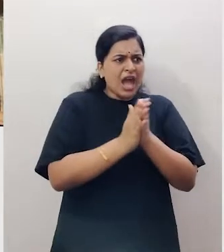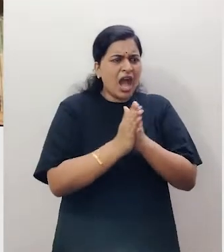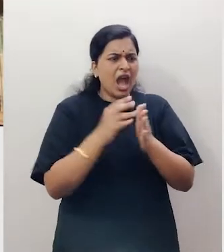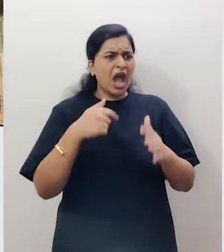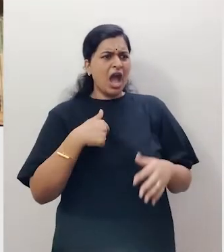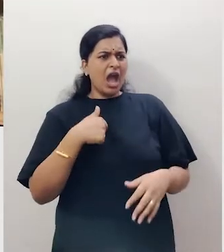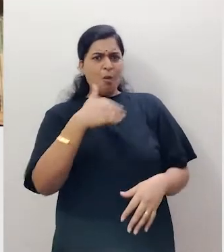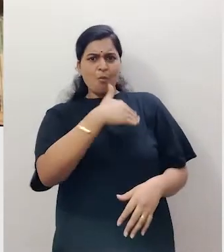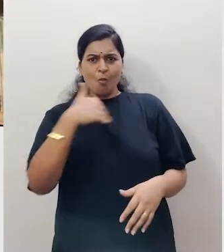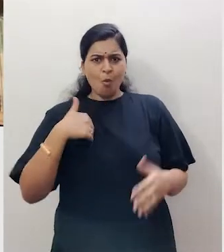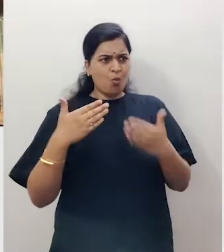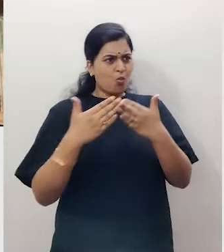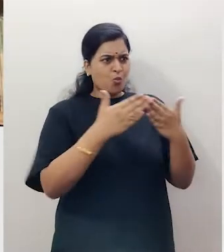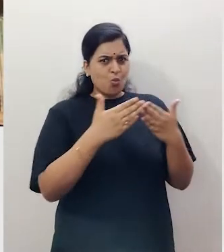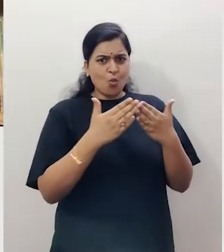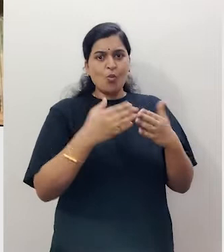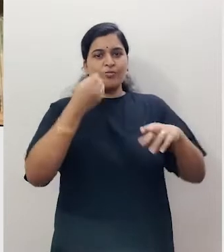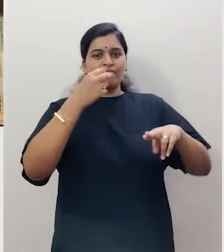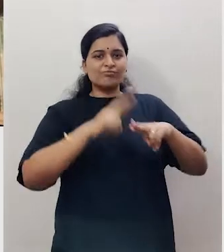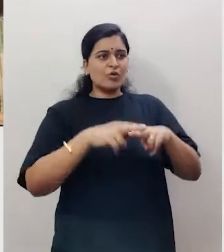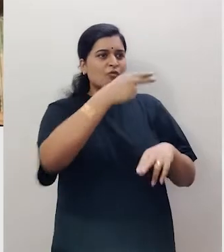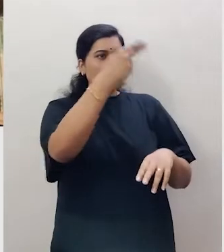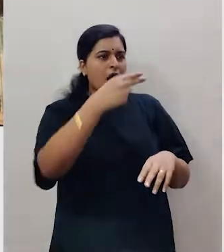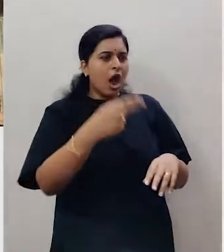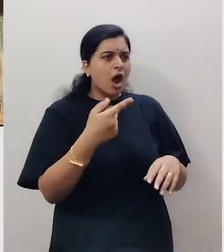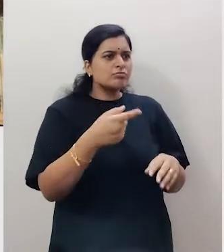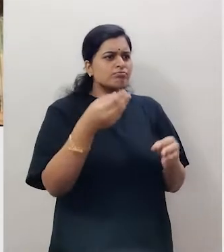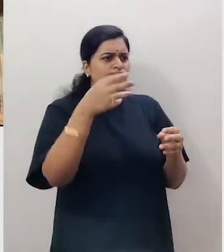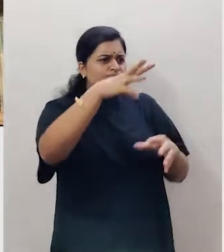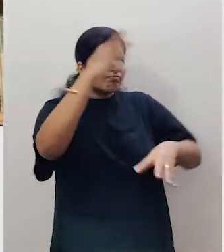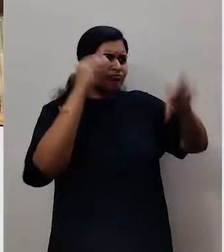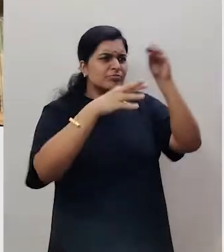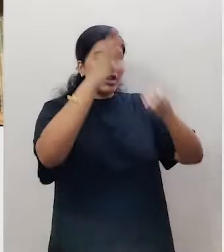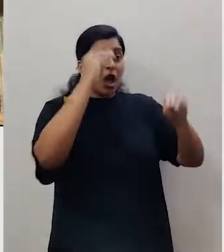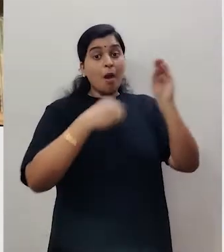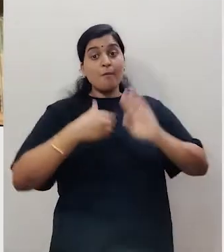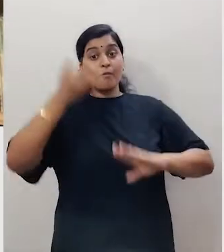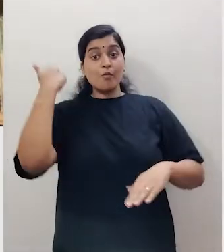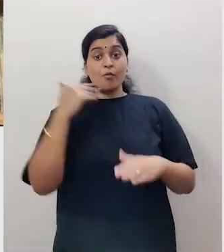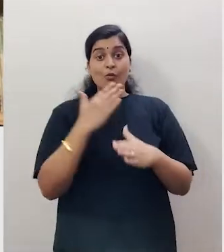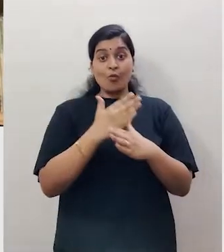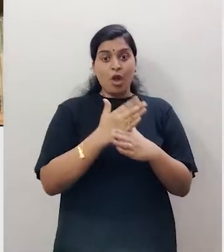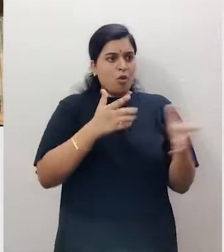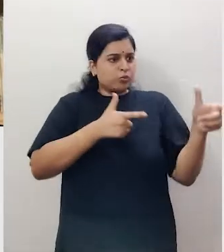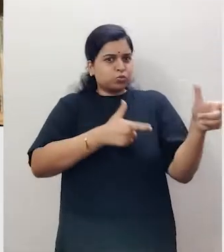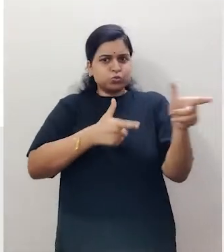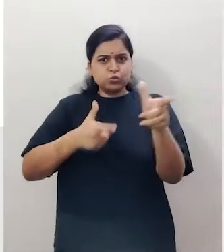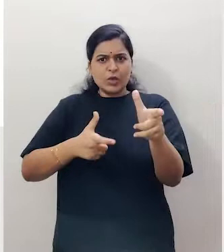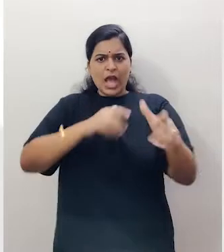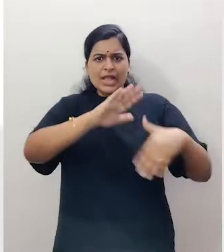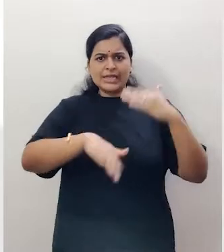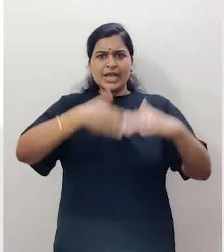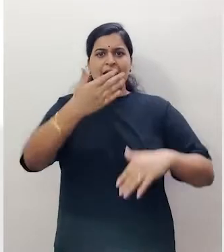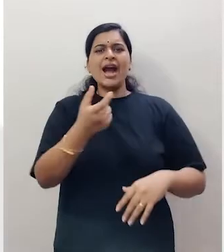weaving, along with painting and stained glass. After serving in the army, Beutlich came to England and studied painting and drawing, but